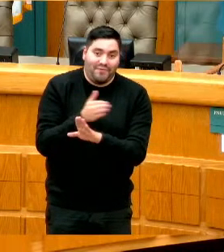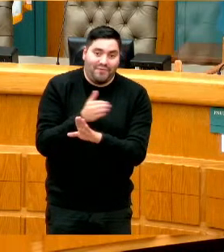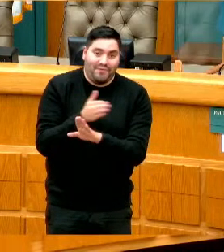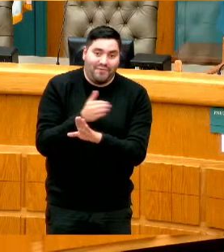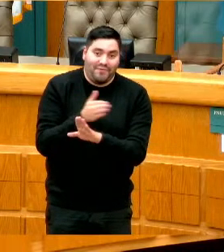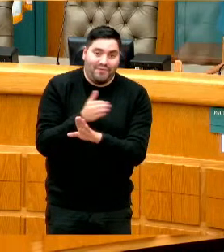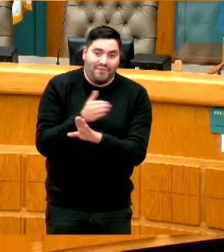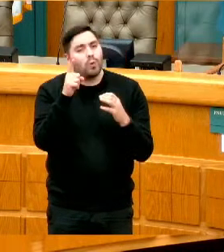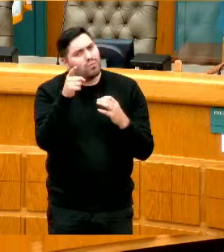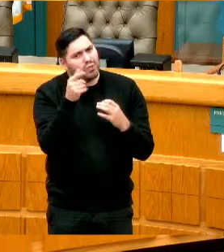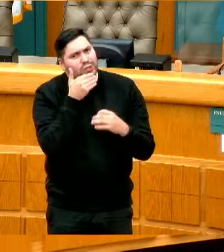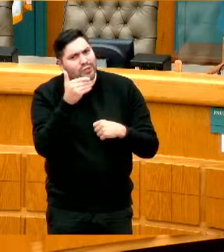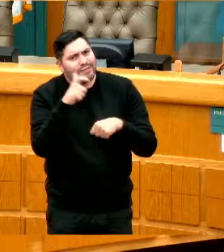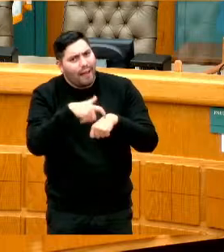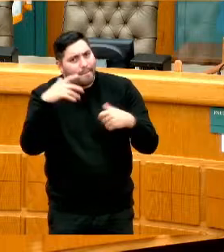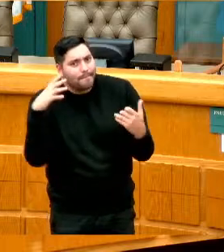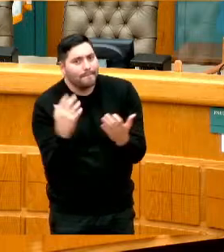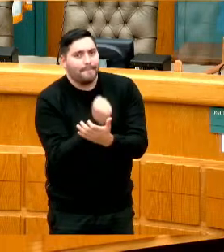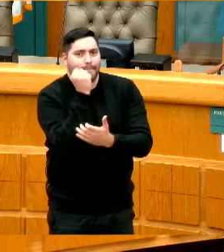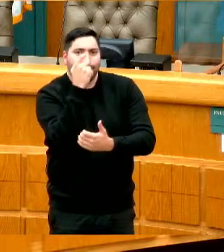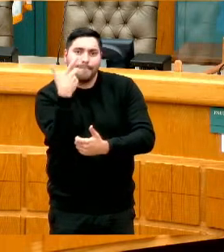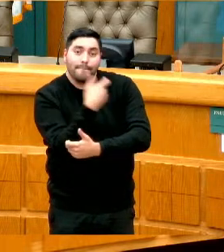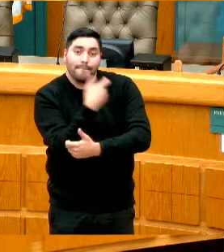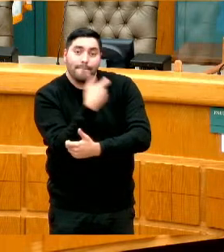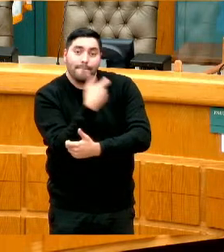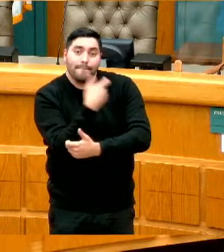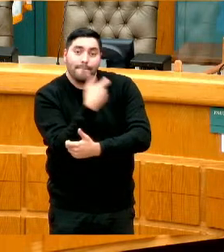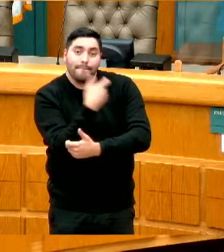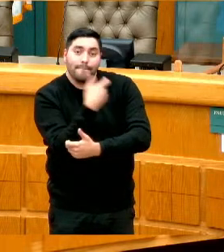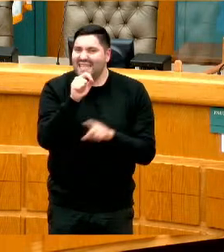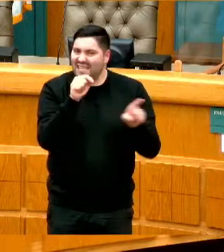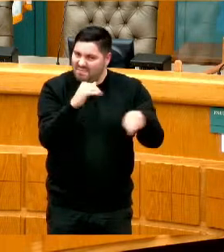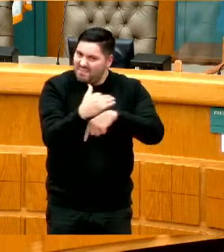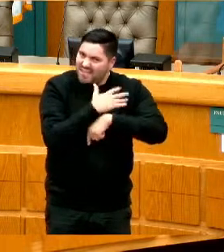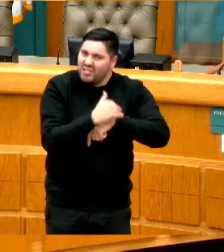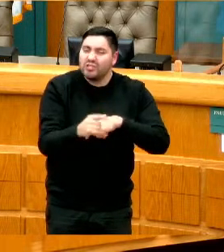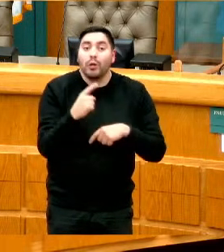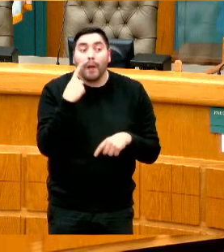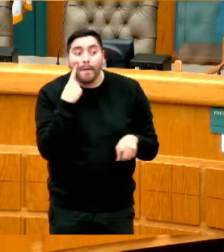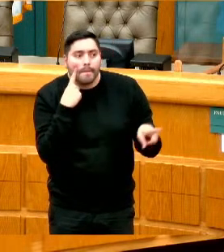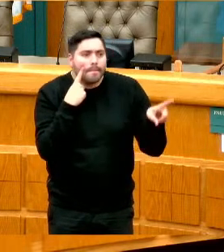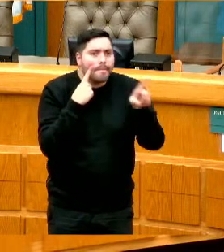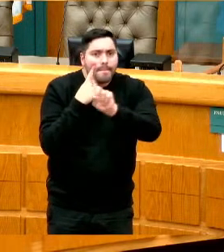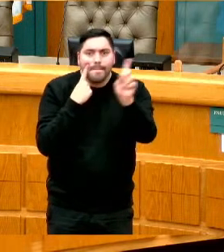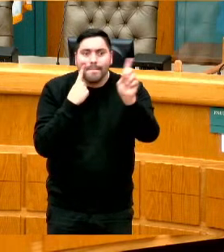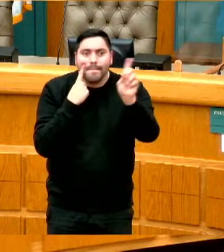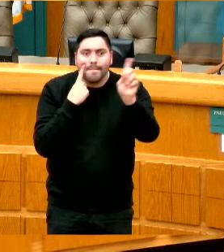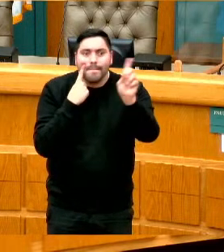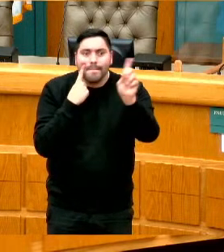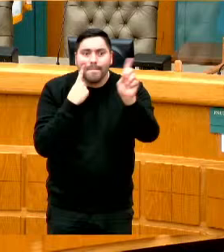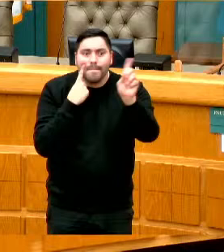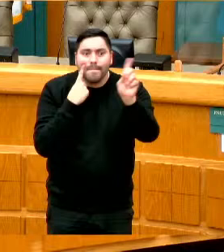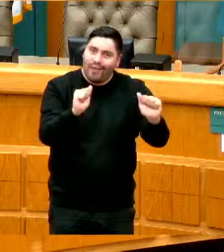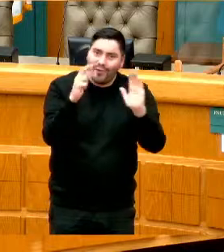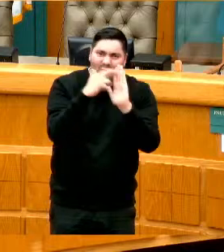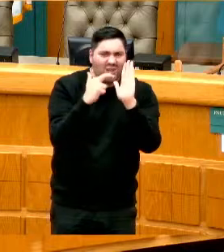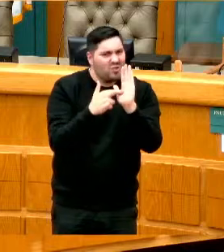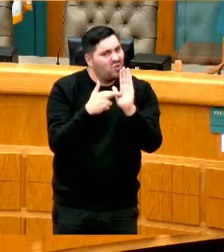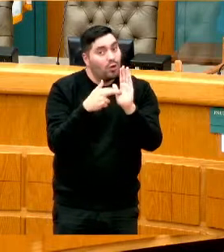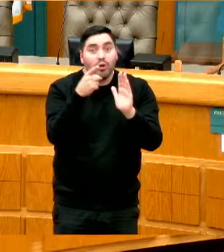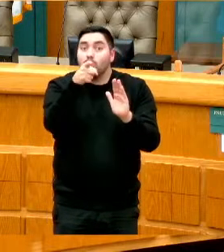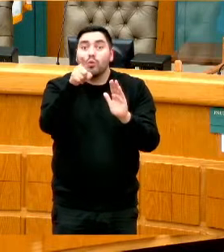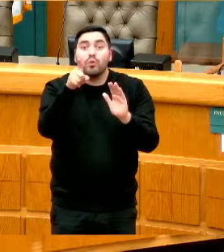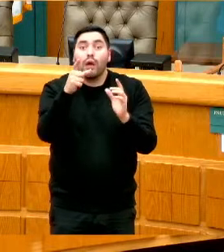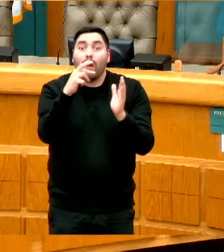get vaccinated. So it'll be right there in the McGee Beach area. Keep an eye out for our signage. We can register you right there on